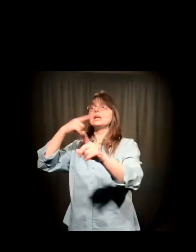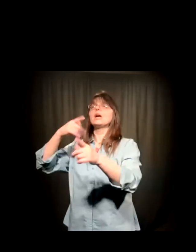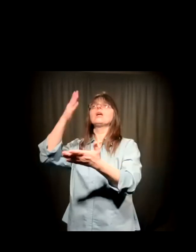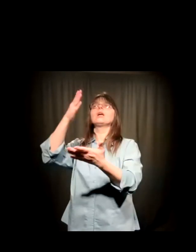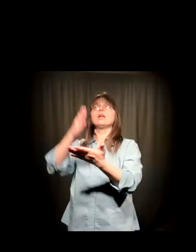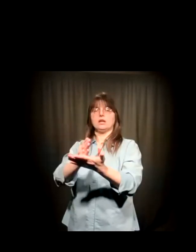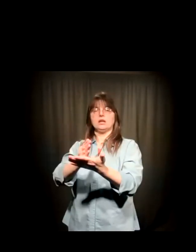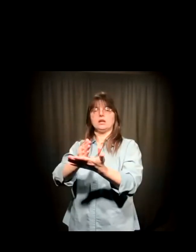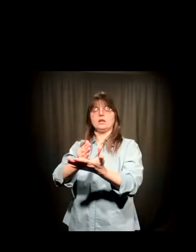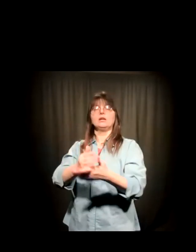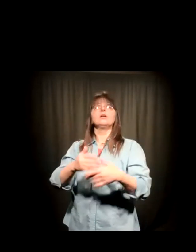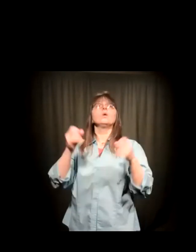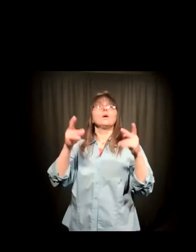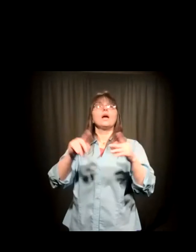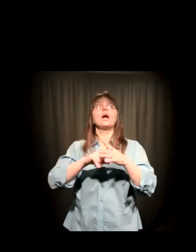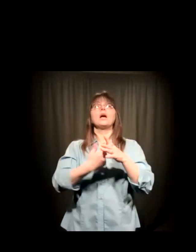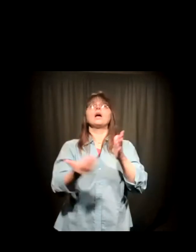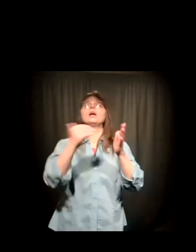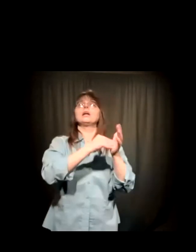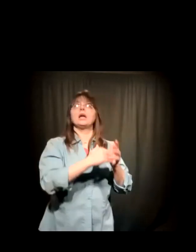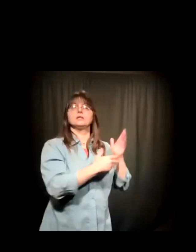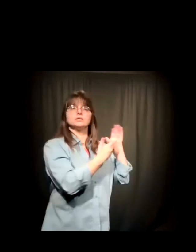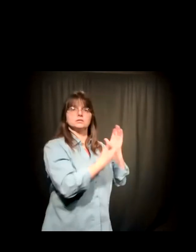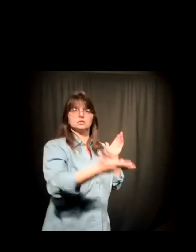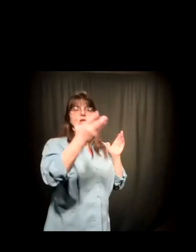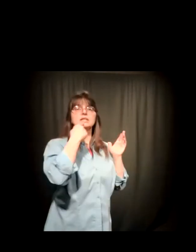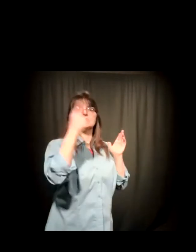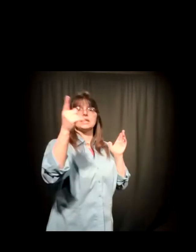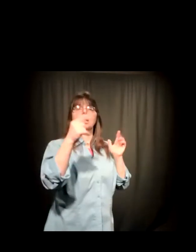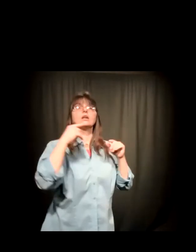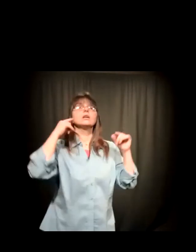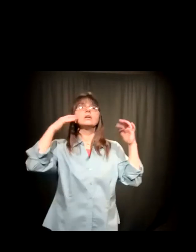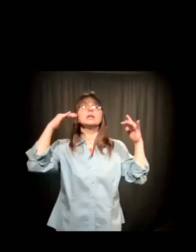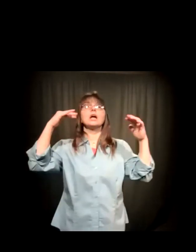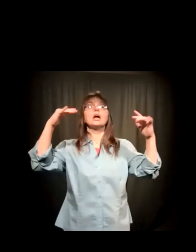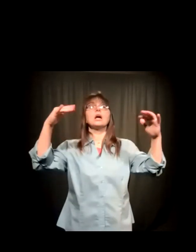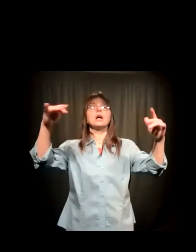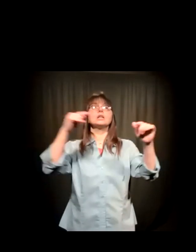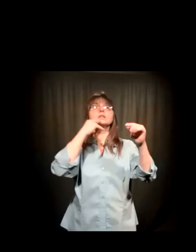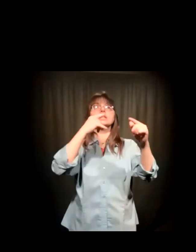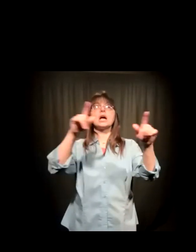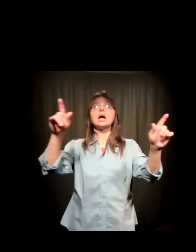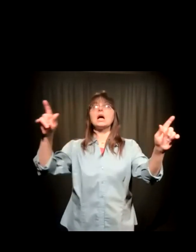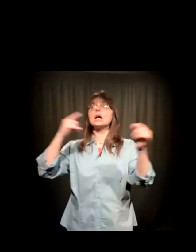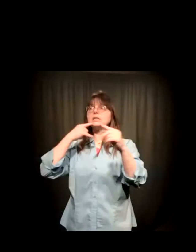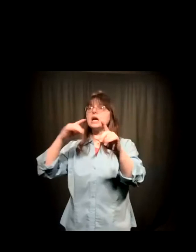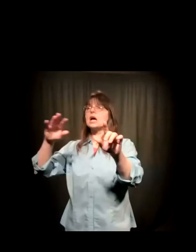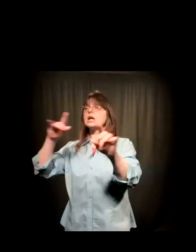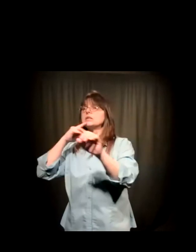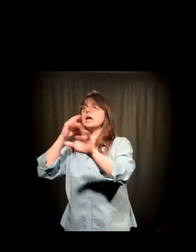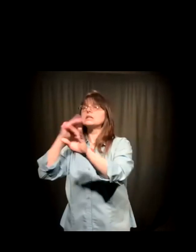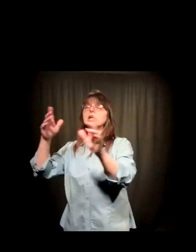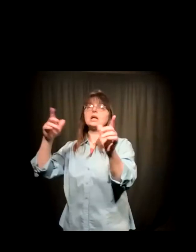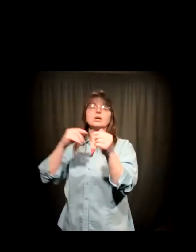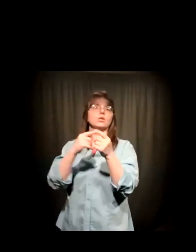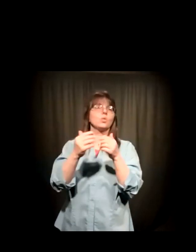When it began again, it was louder. It was said to be heard a quarter mile away, and the pedestrians outside stalled